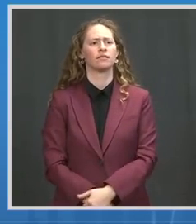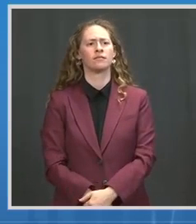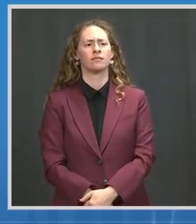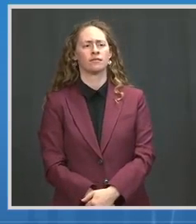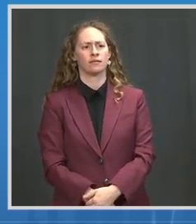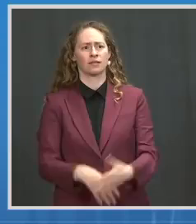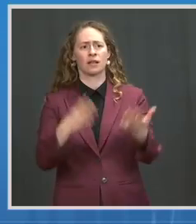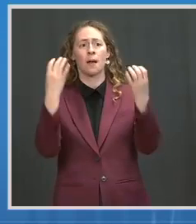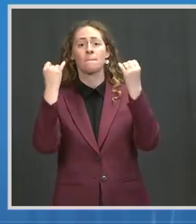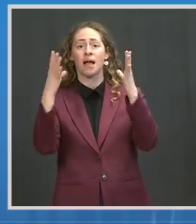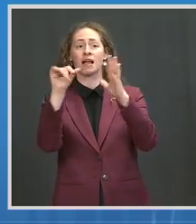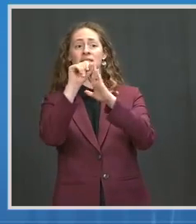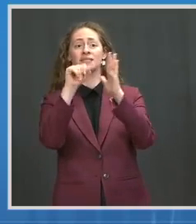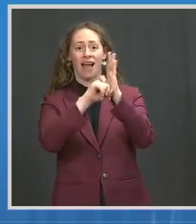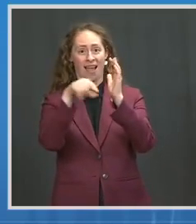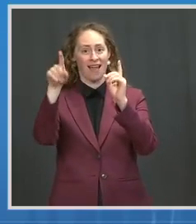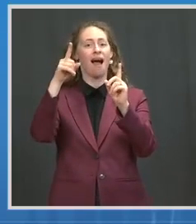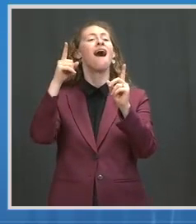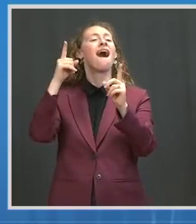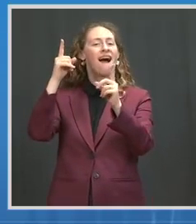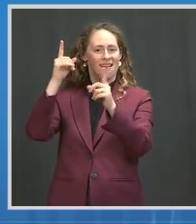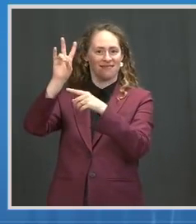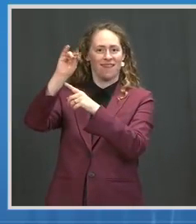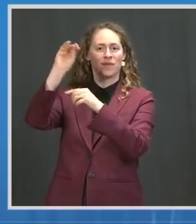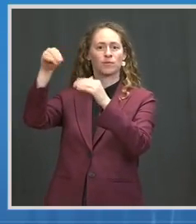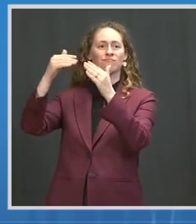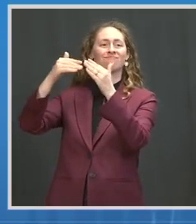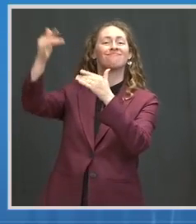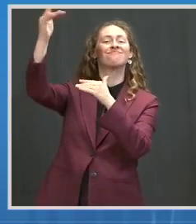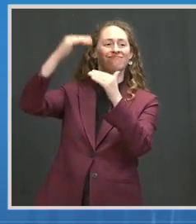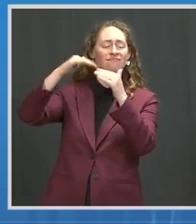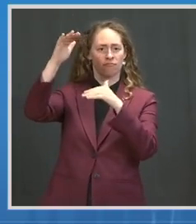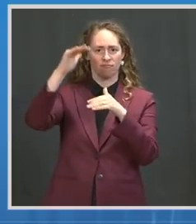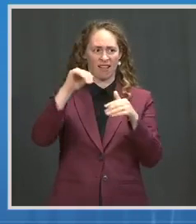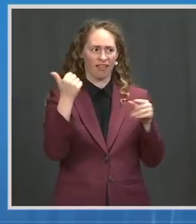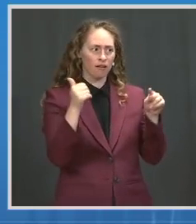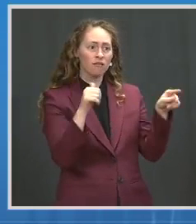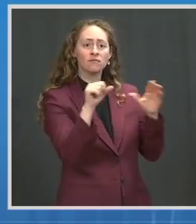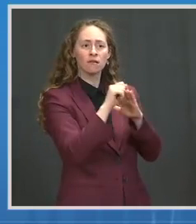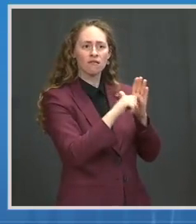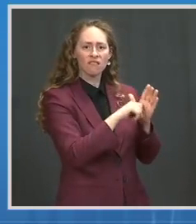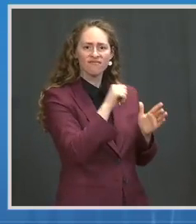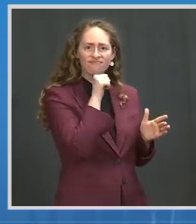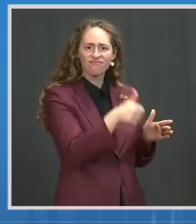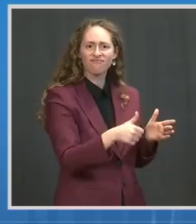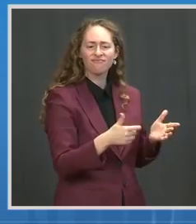of that threshold? What are the real world impacts for